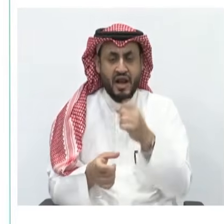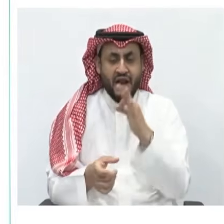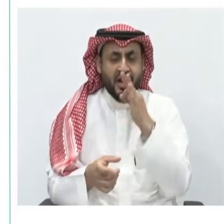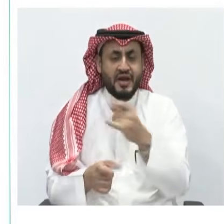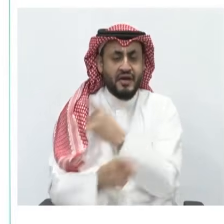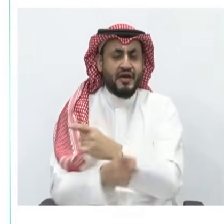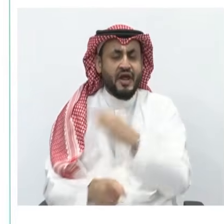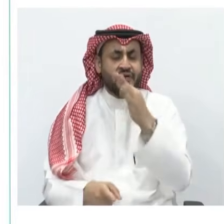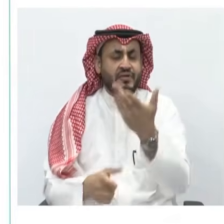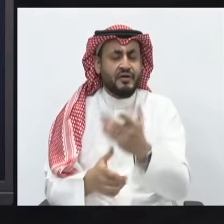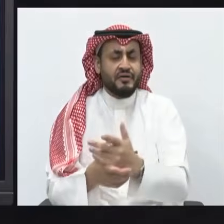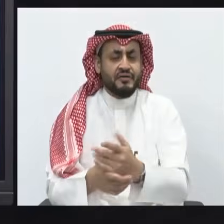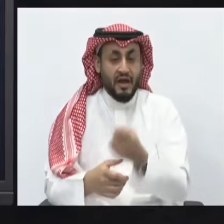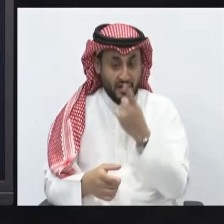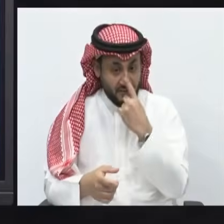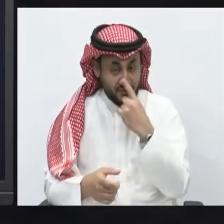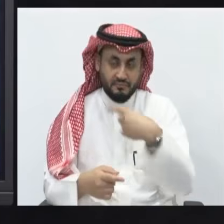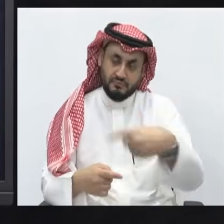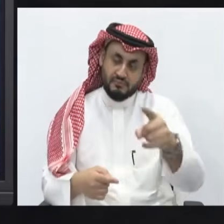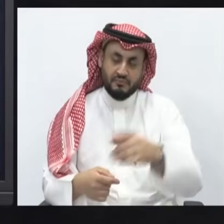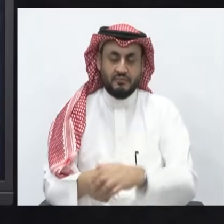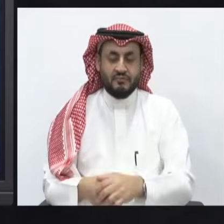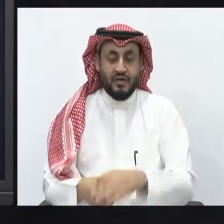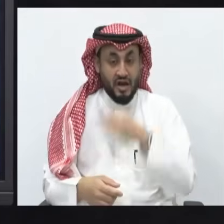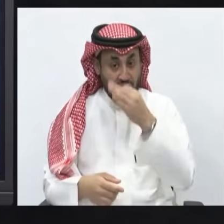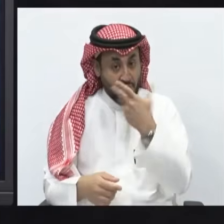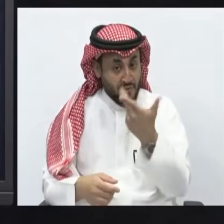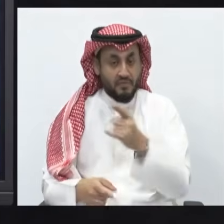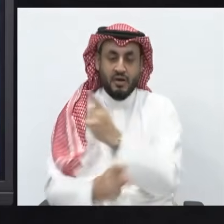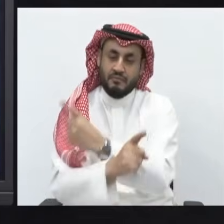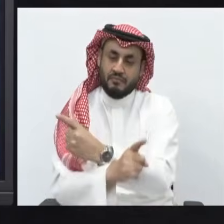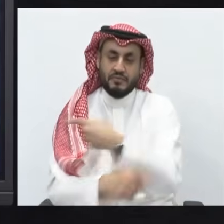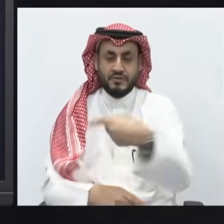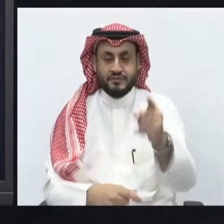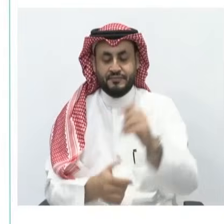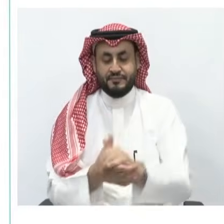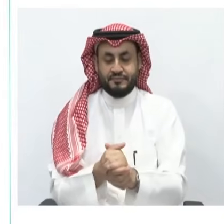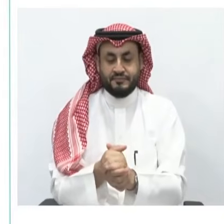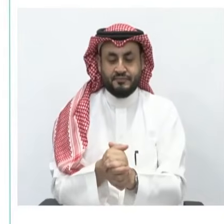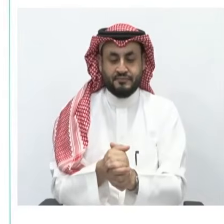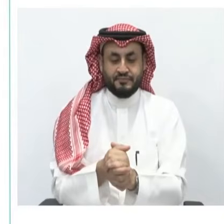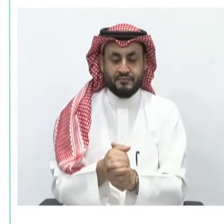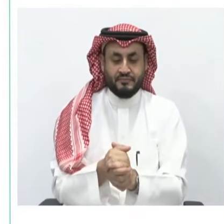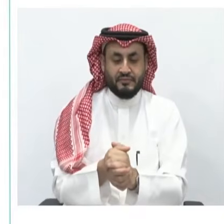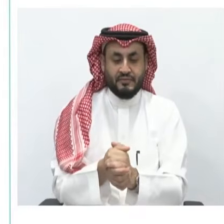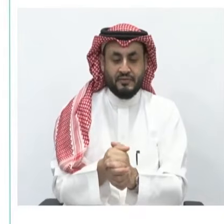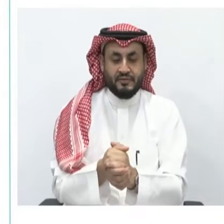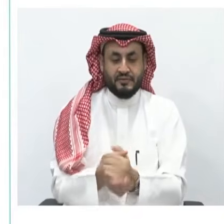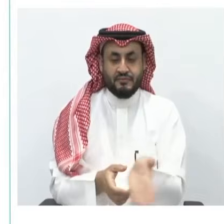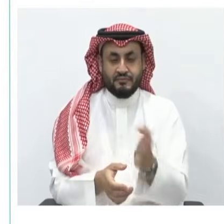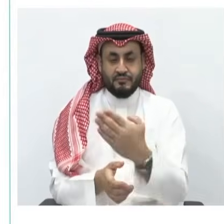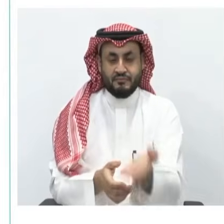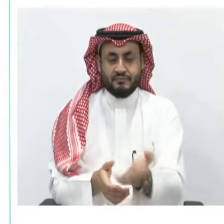nose. Touch your nose. Yes, touch your nose. Excellent. You touched your nose. Perfect. Okay. What about